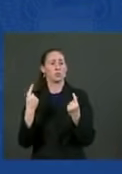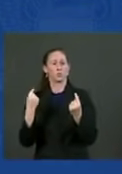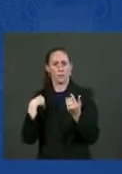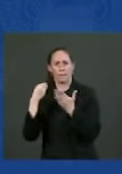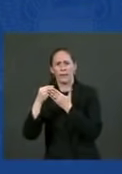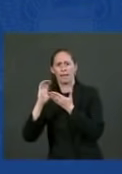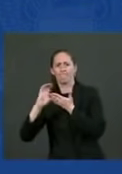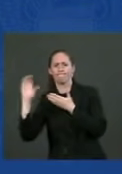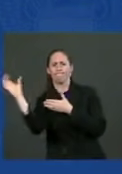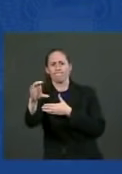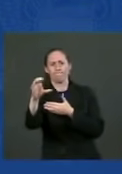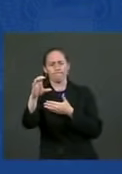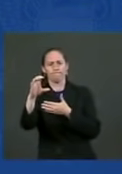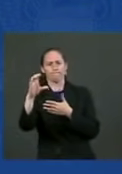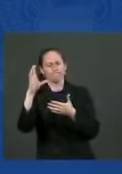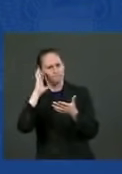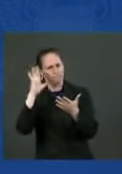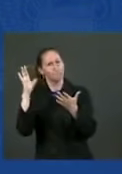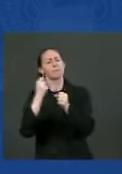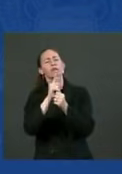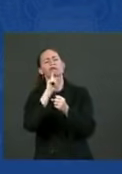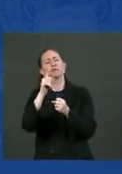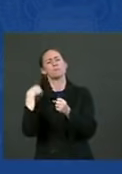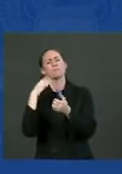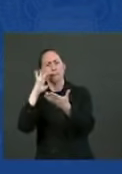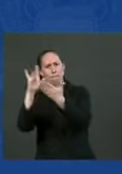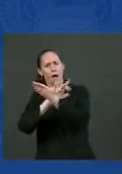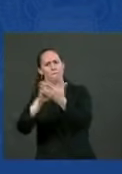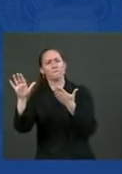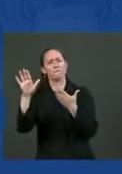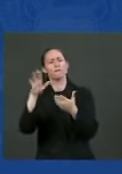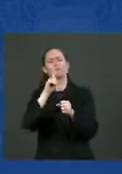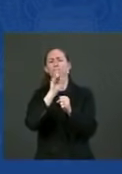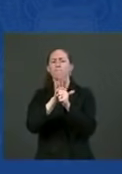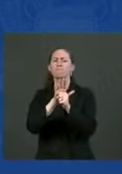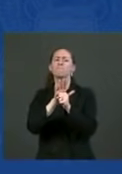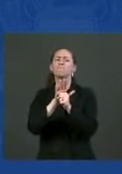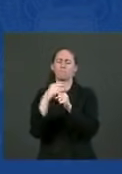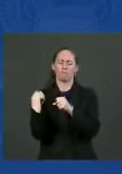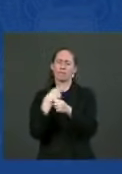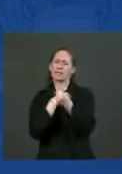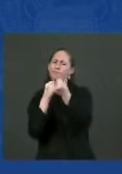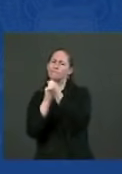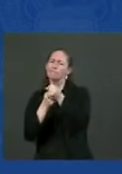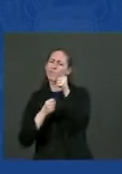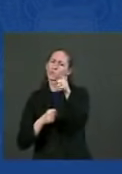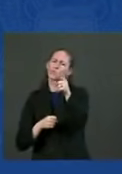100%. I promise you, I will have your back. The fourth piece of my